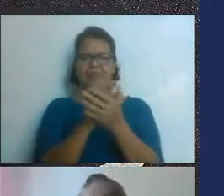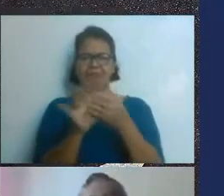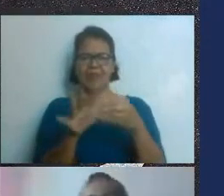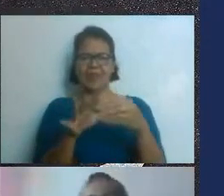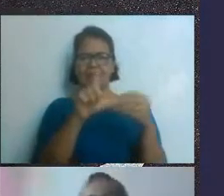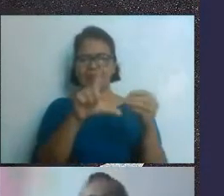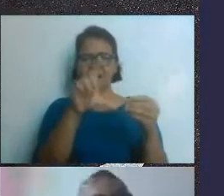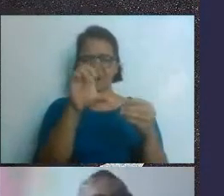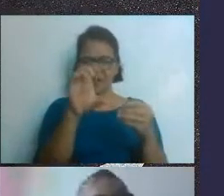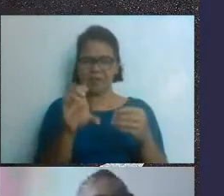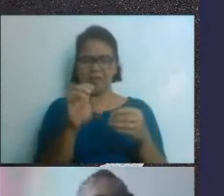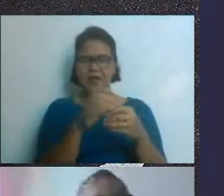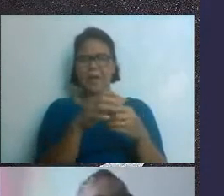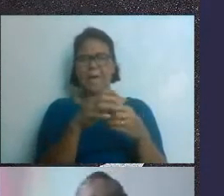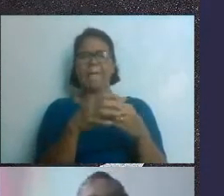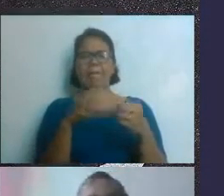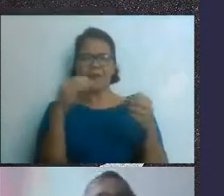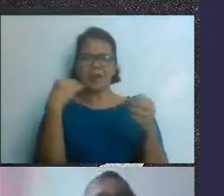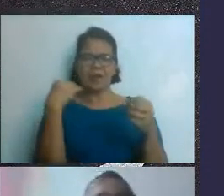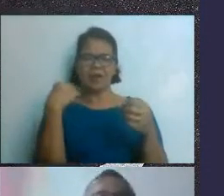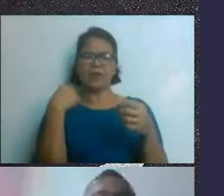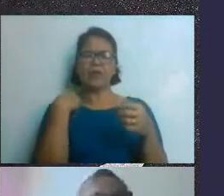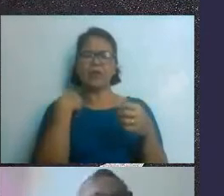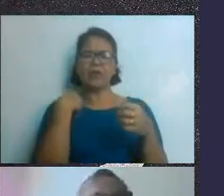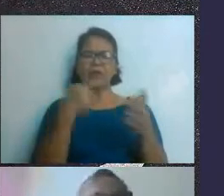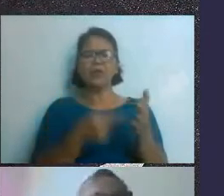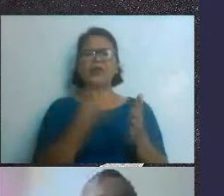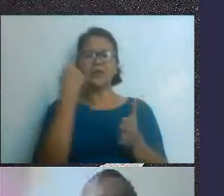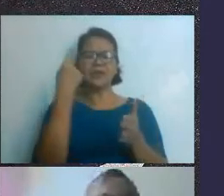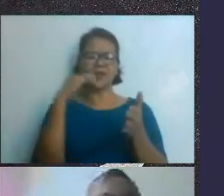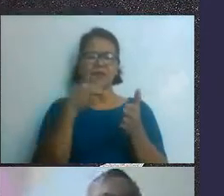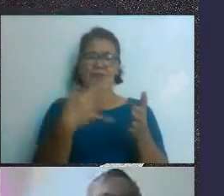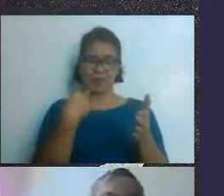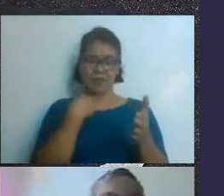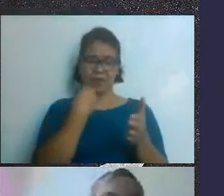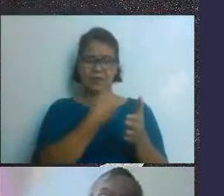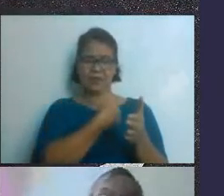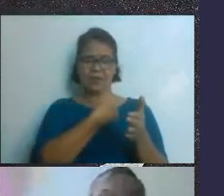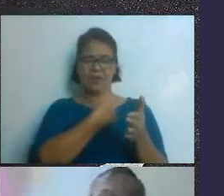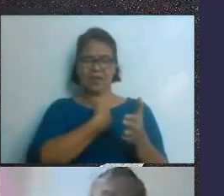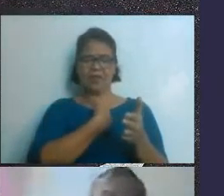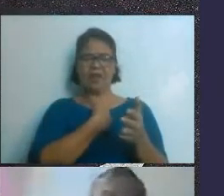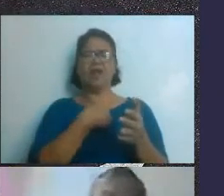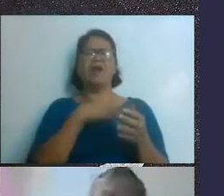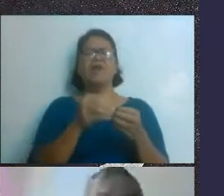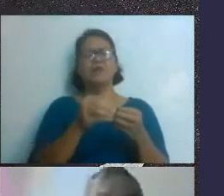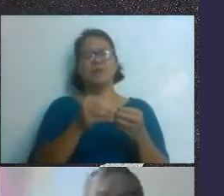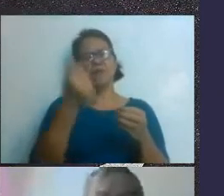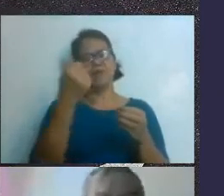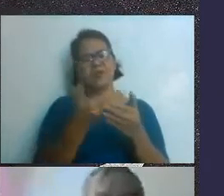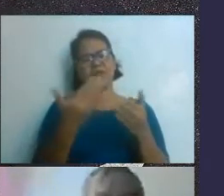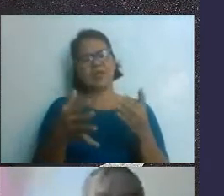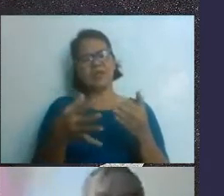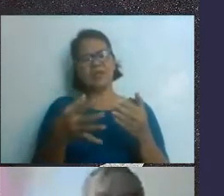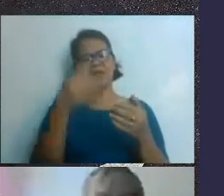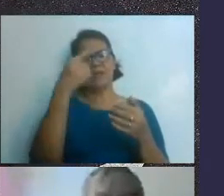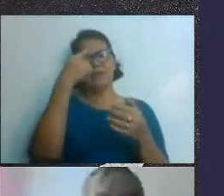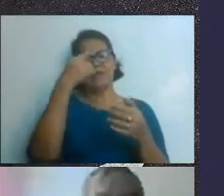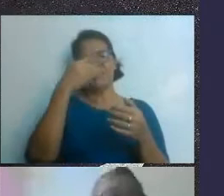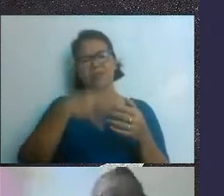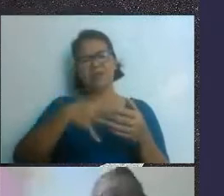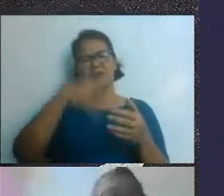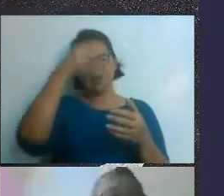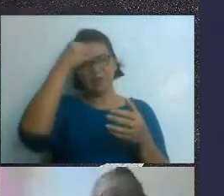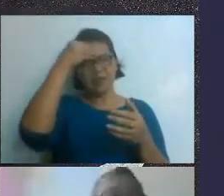ourselves, and in most of the things we have learned, we're just learned for the sake of the examination, and then after that,